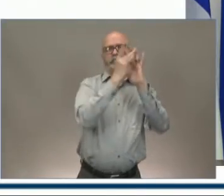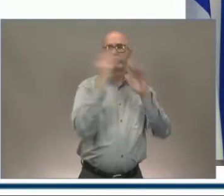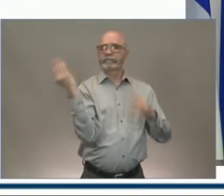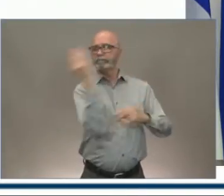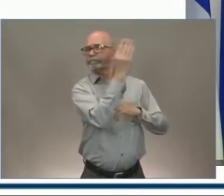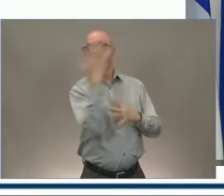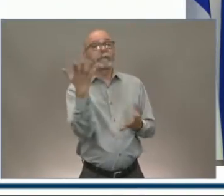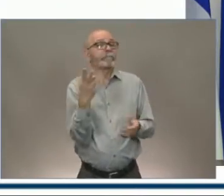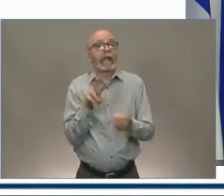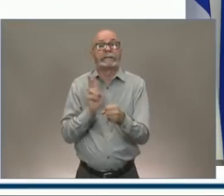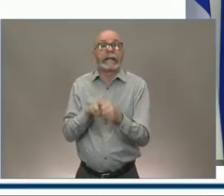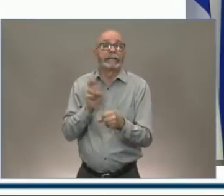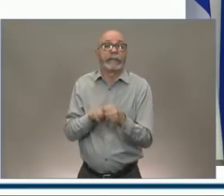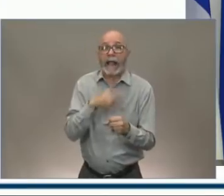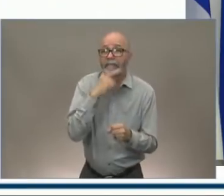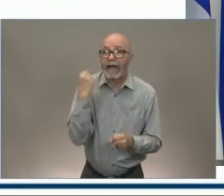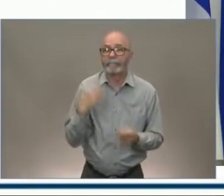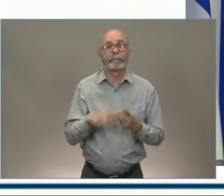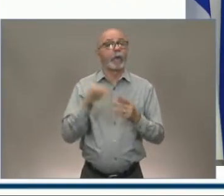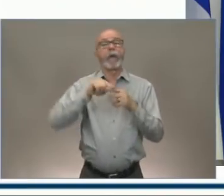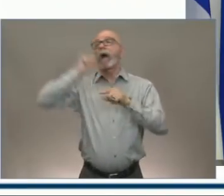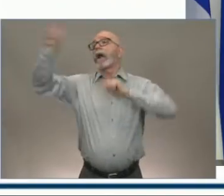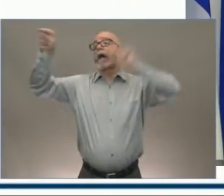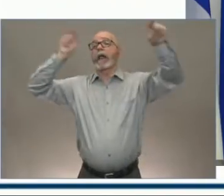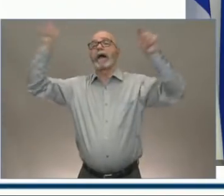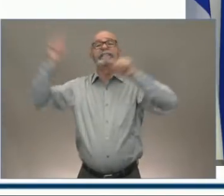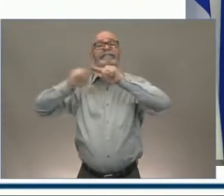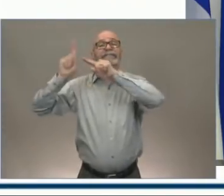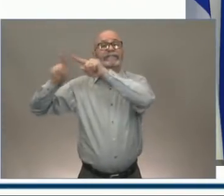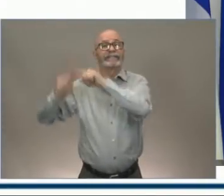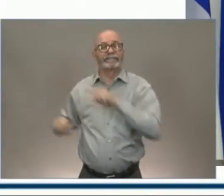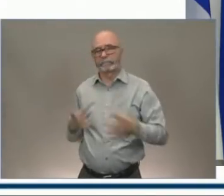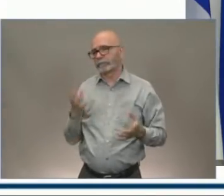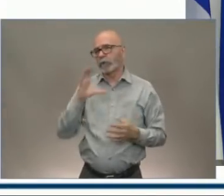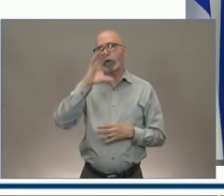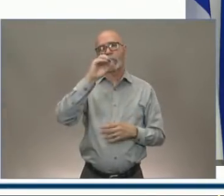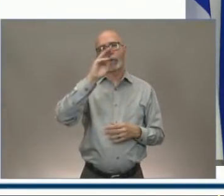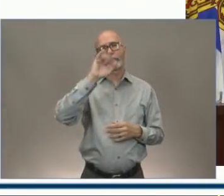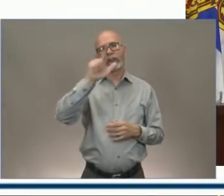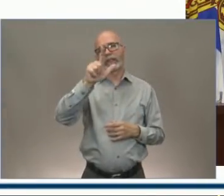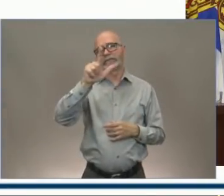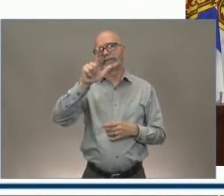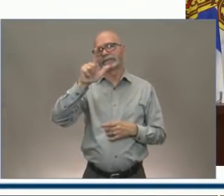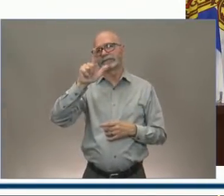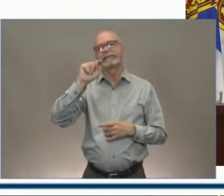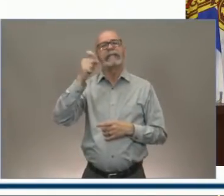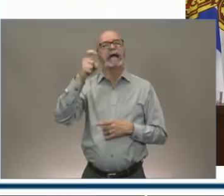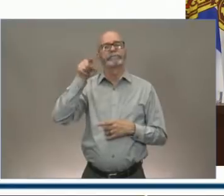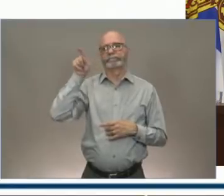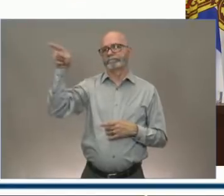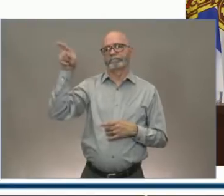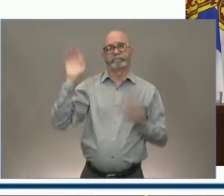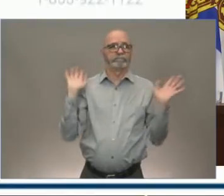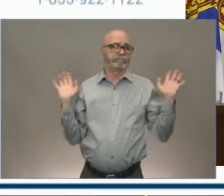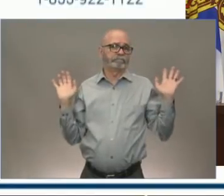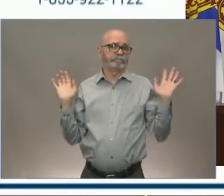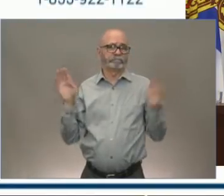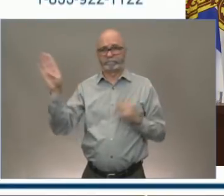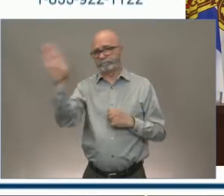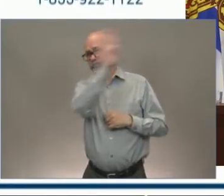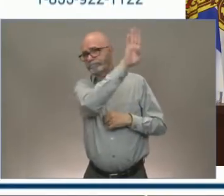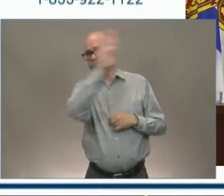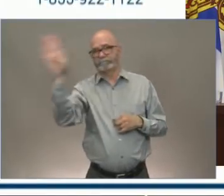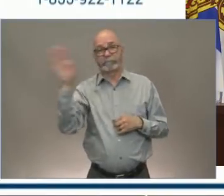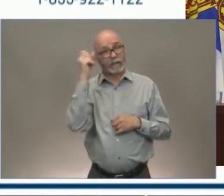or throughout the province, are paying commercial tax, and this rebate will benefit them. Go ahead with your follow-up, Elizabeth. Yes, thank